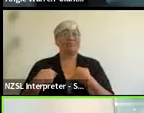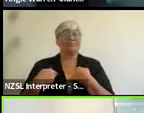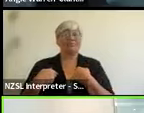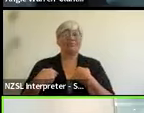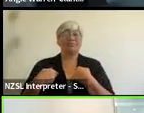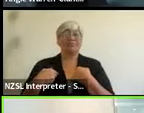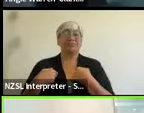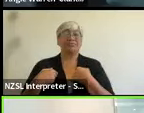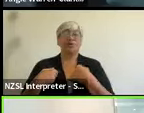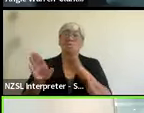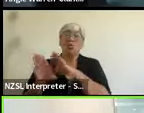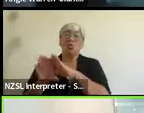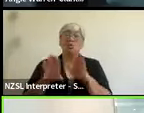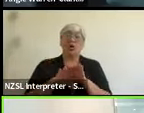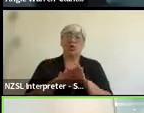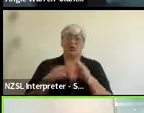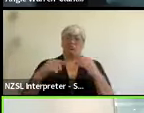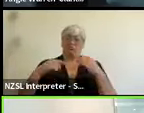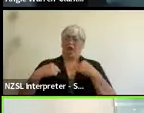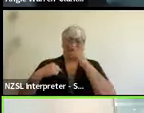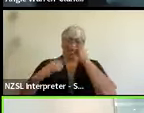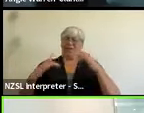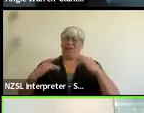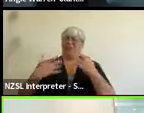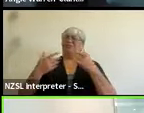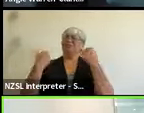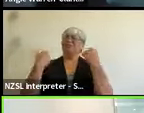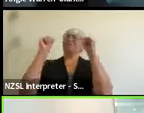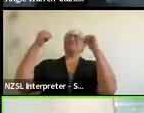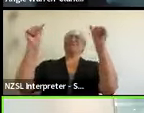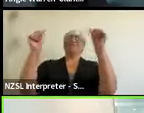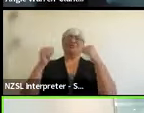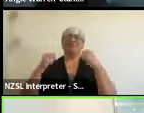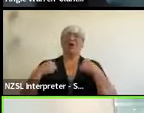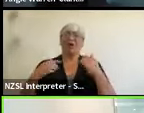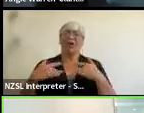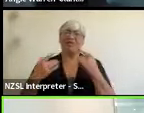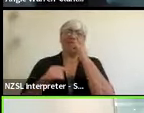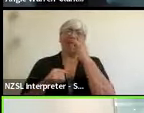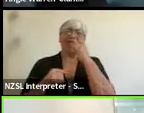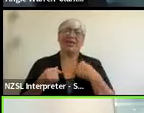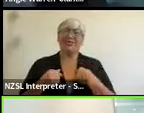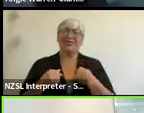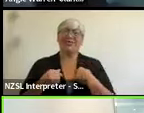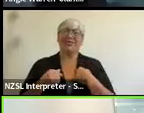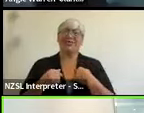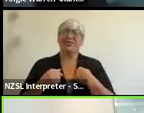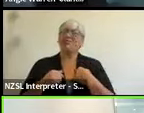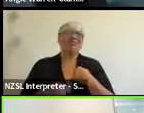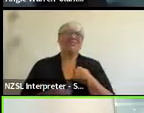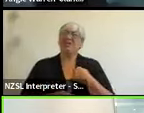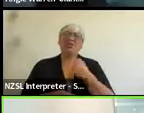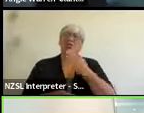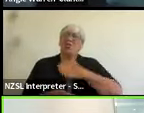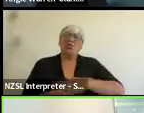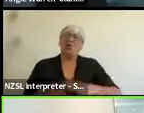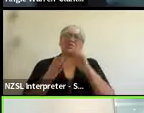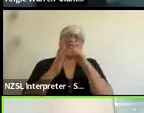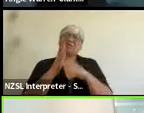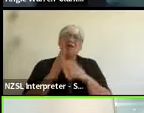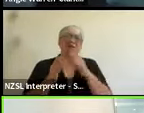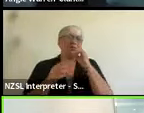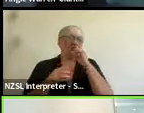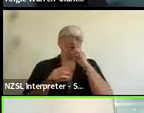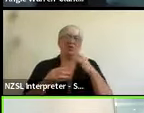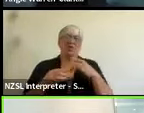and that they get to live to the highest potential that they can possibly live to. We don't want them to have a